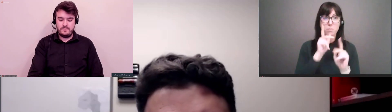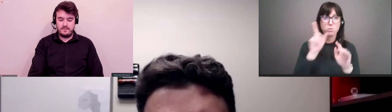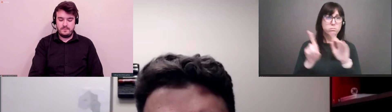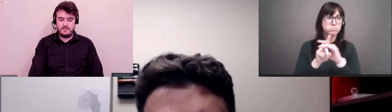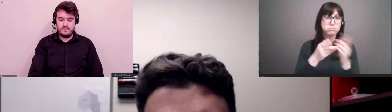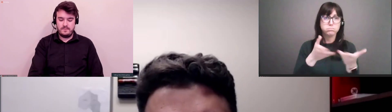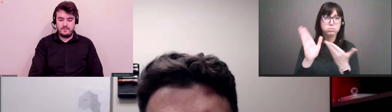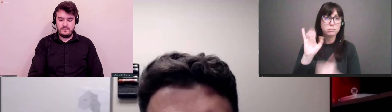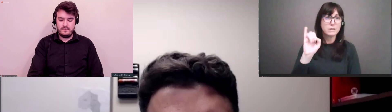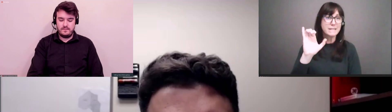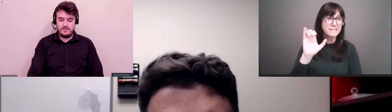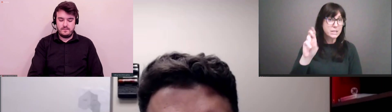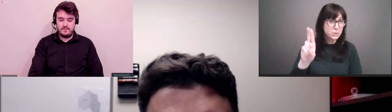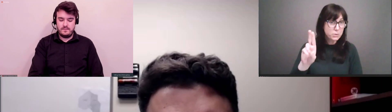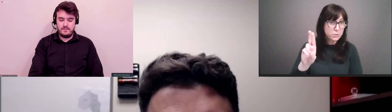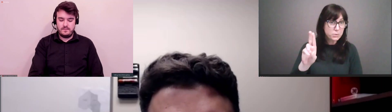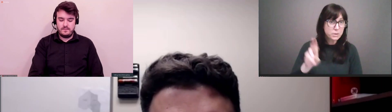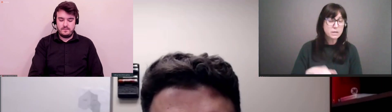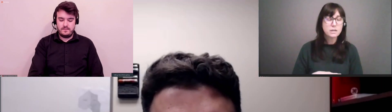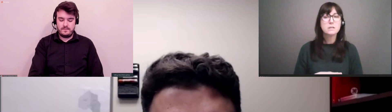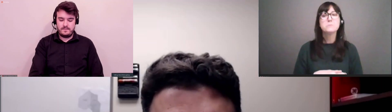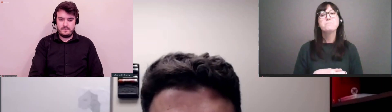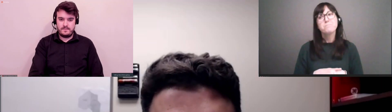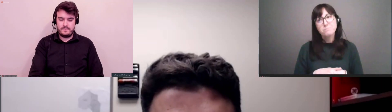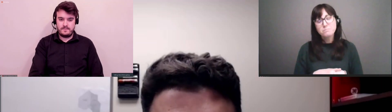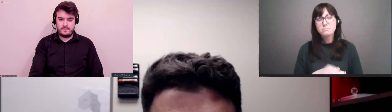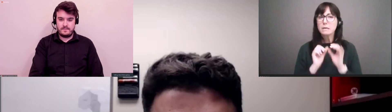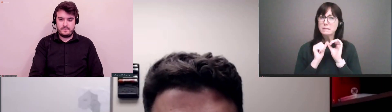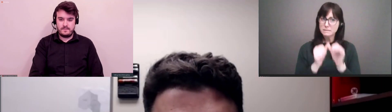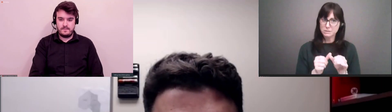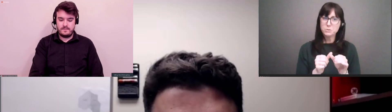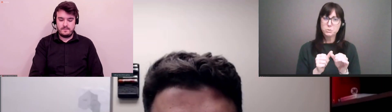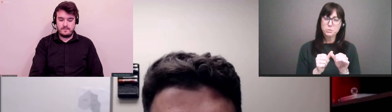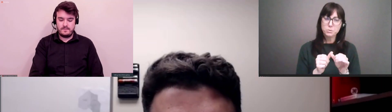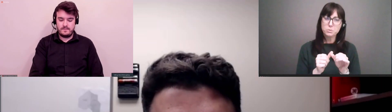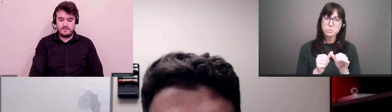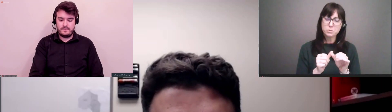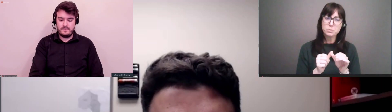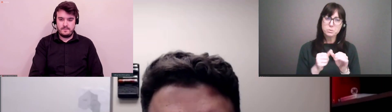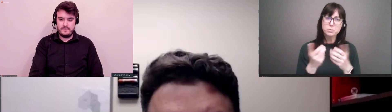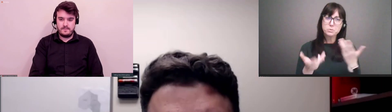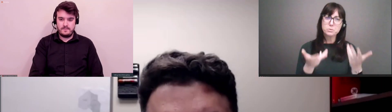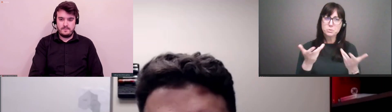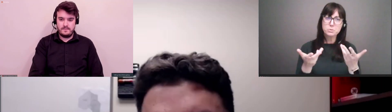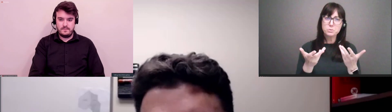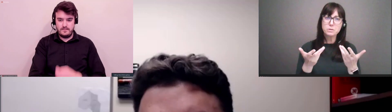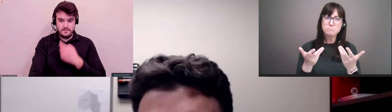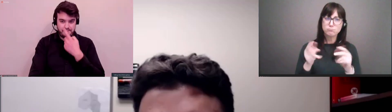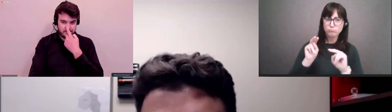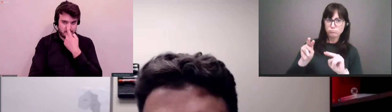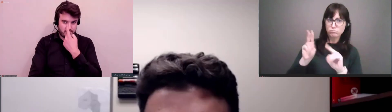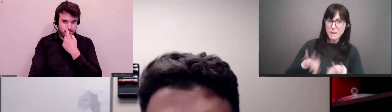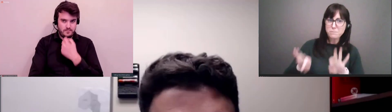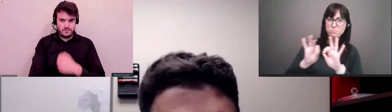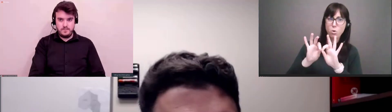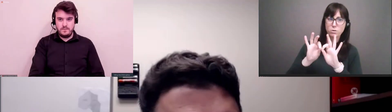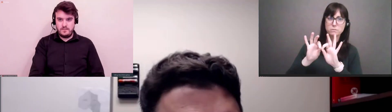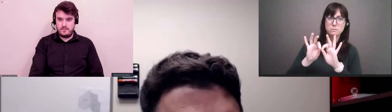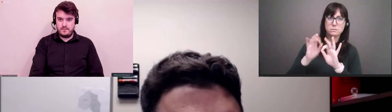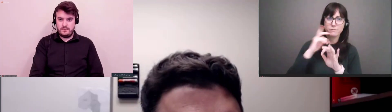ICU, and those will continue to be useful indicators,